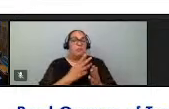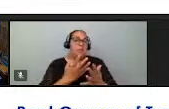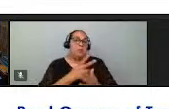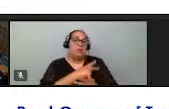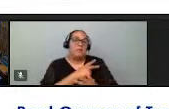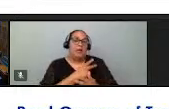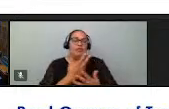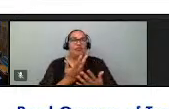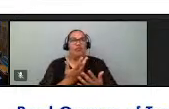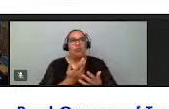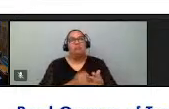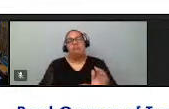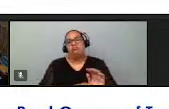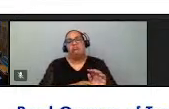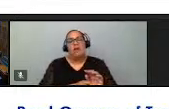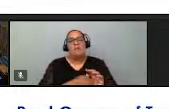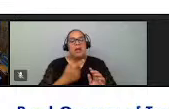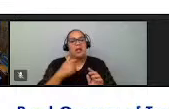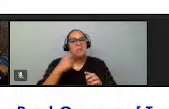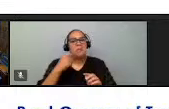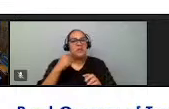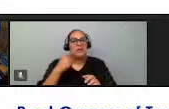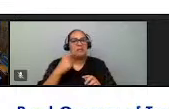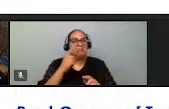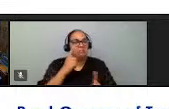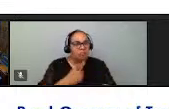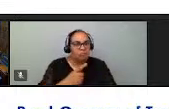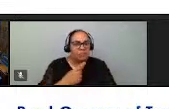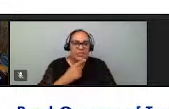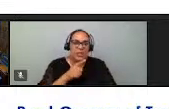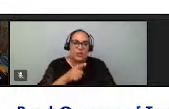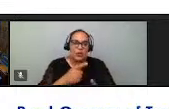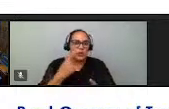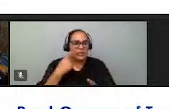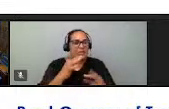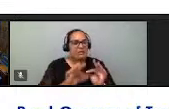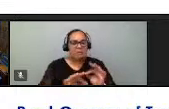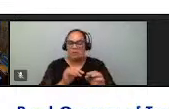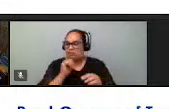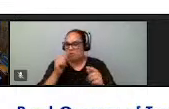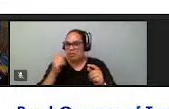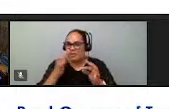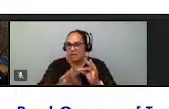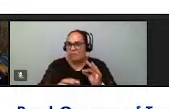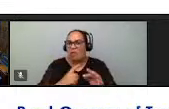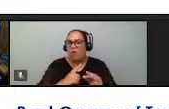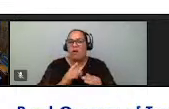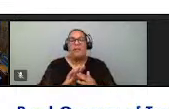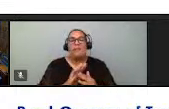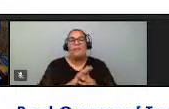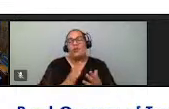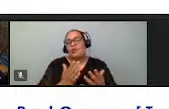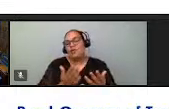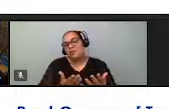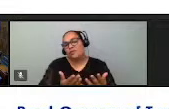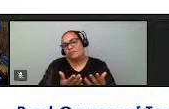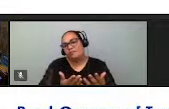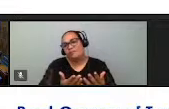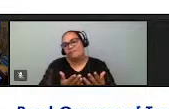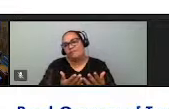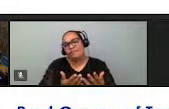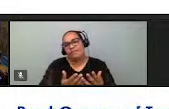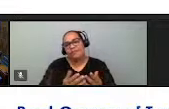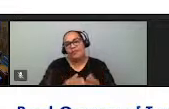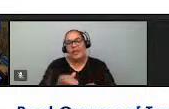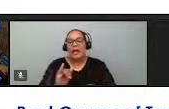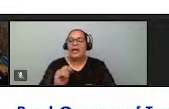immediately pull my ear and say what you consider to be simple is not so simple because there are um